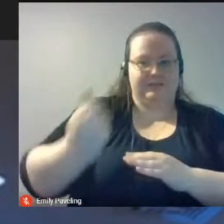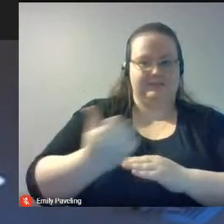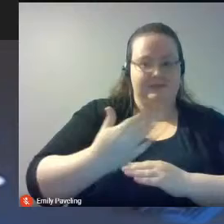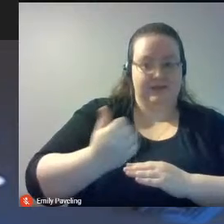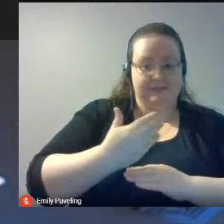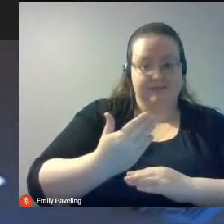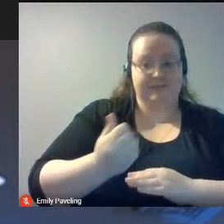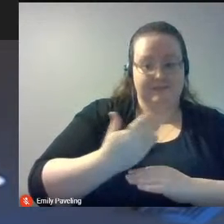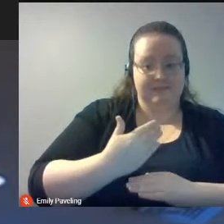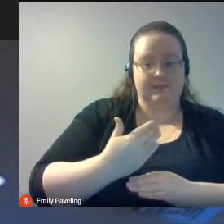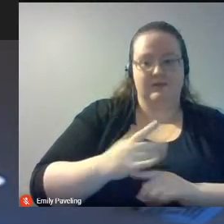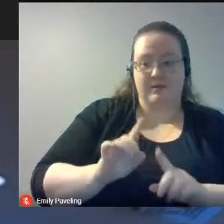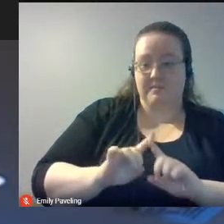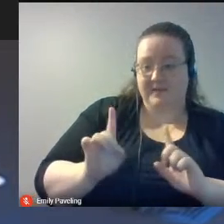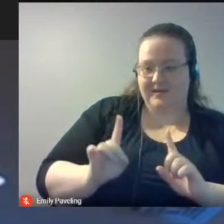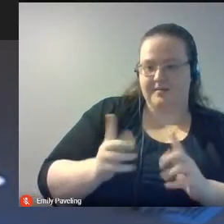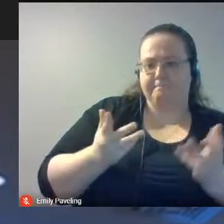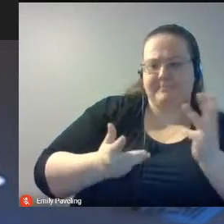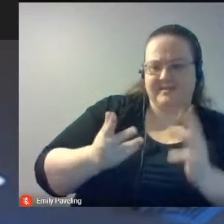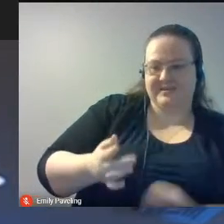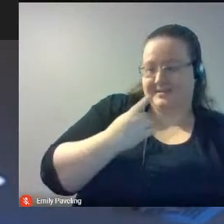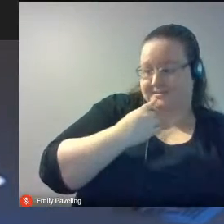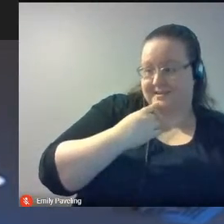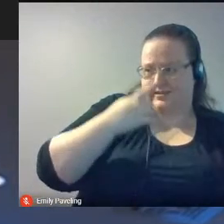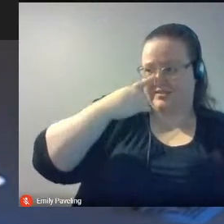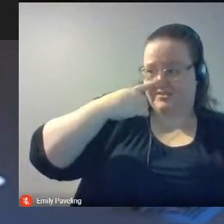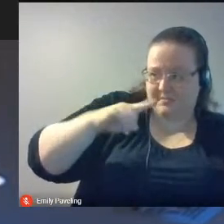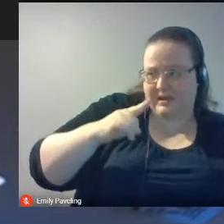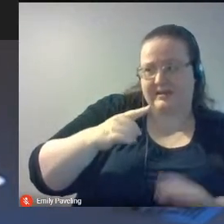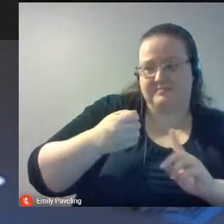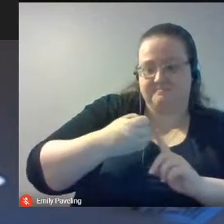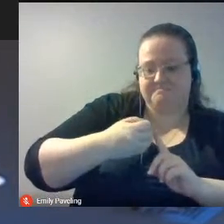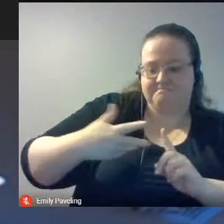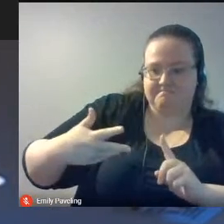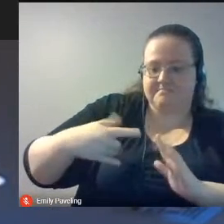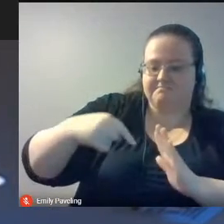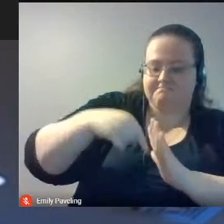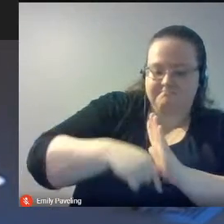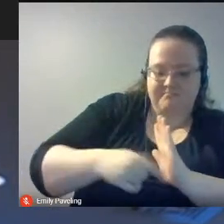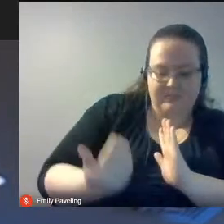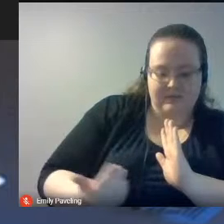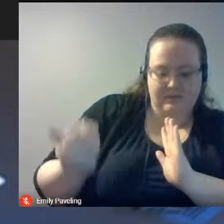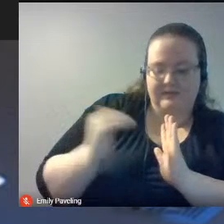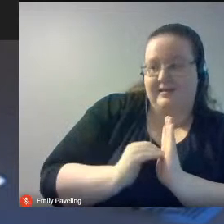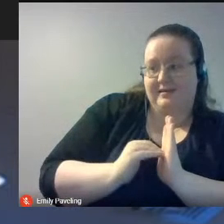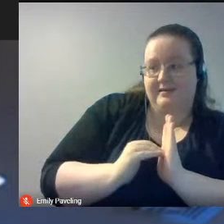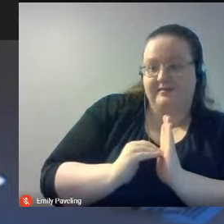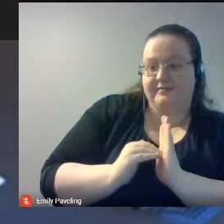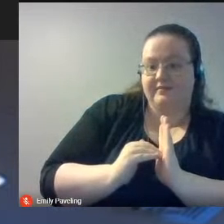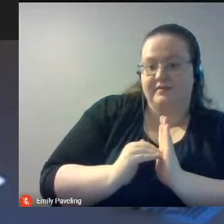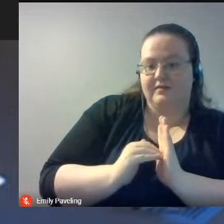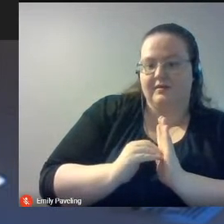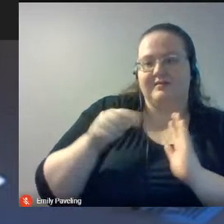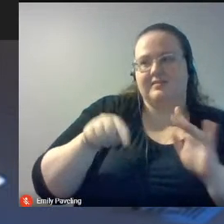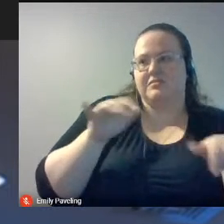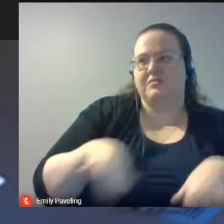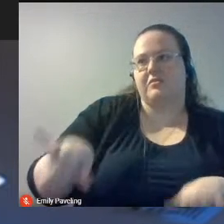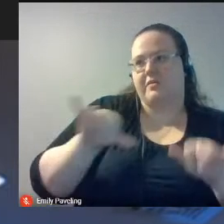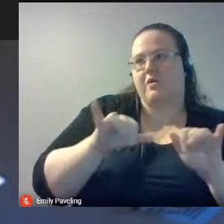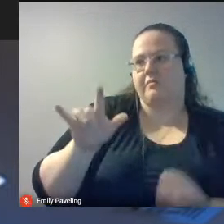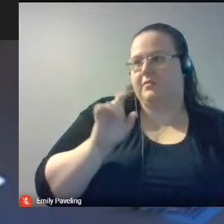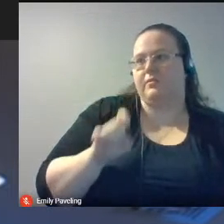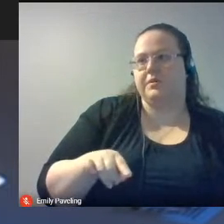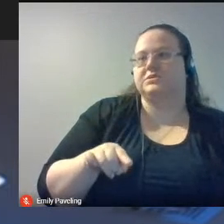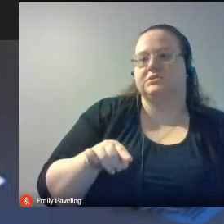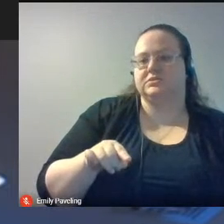I wouldn't mind asking you to maybe go into them in a little bit more detail. And these are the more common questions that we've received